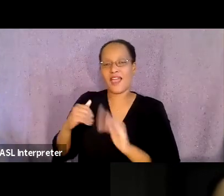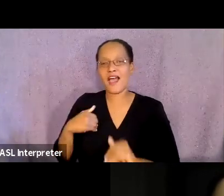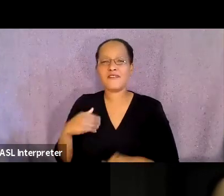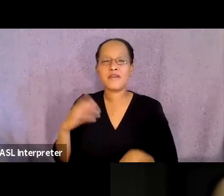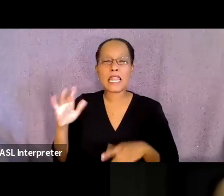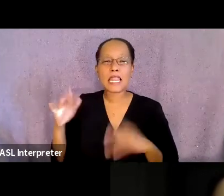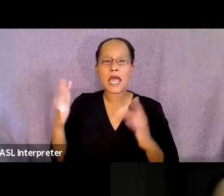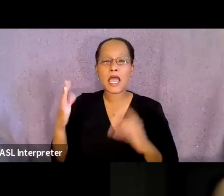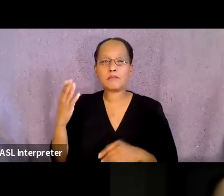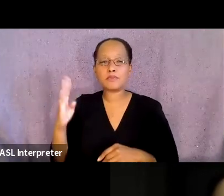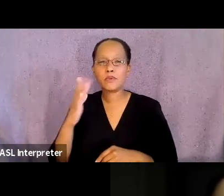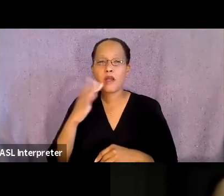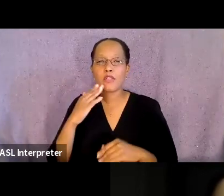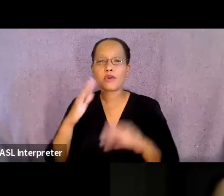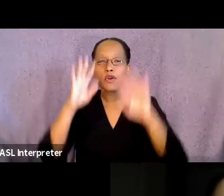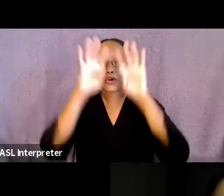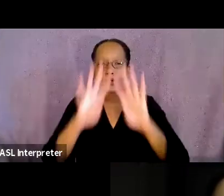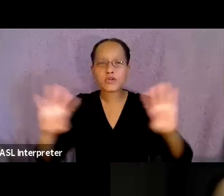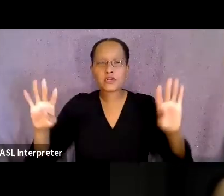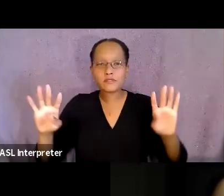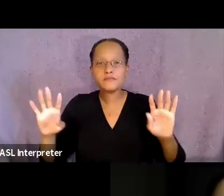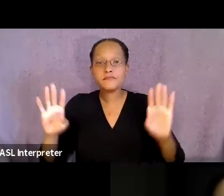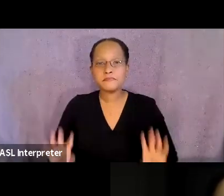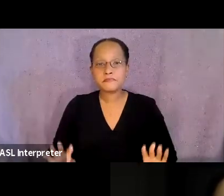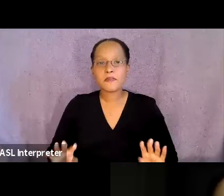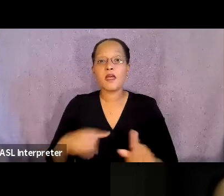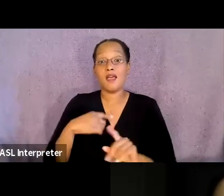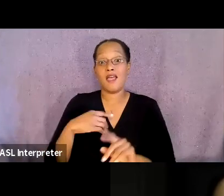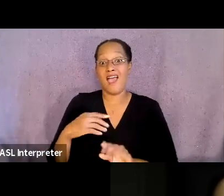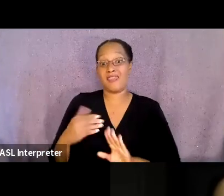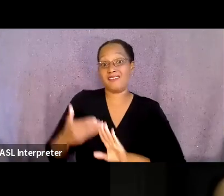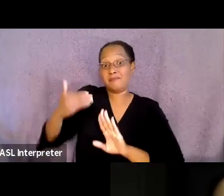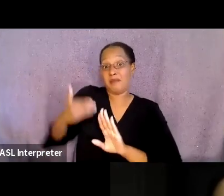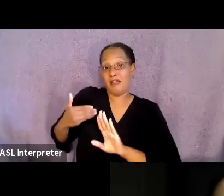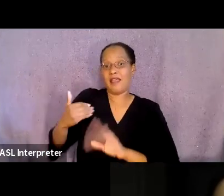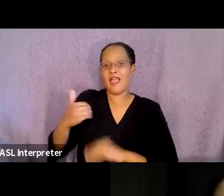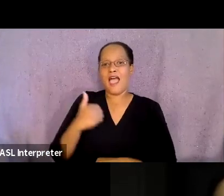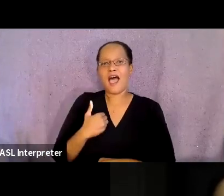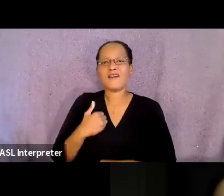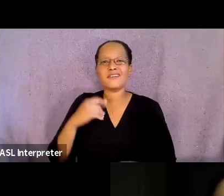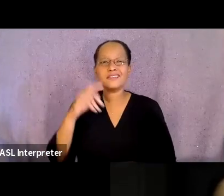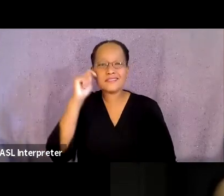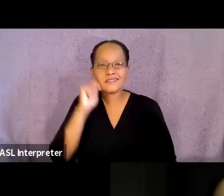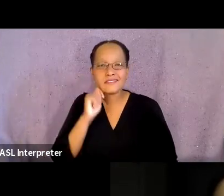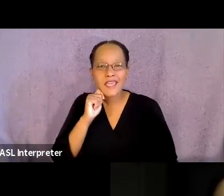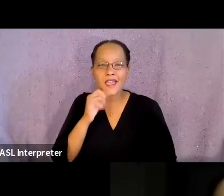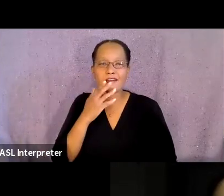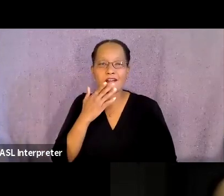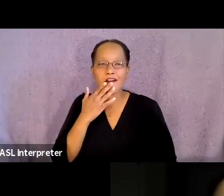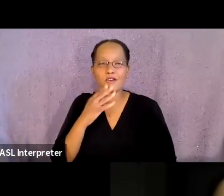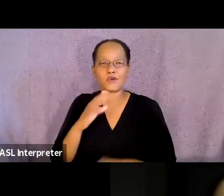greenish curtain, and then behind that is a tan door, and I am sitting in a